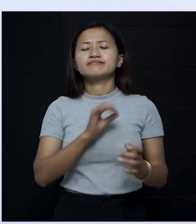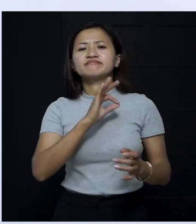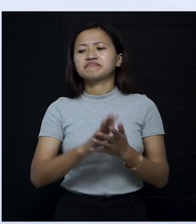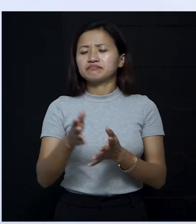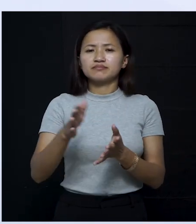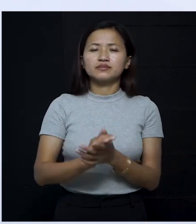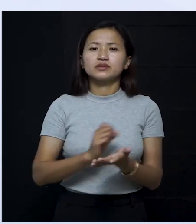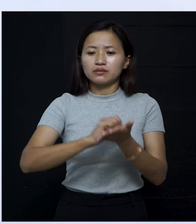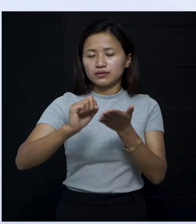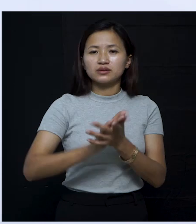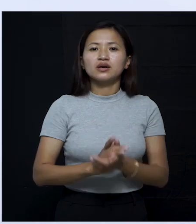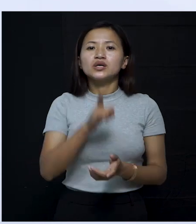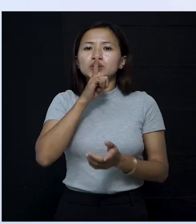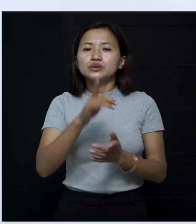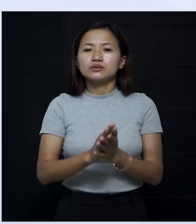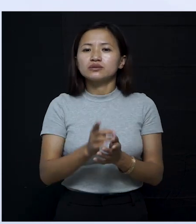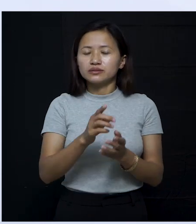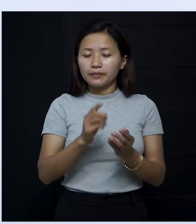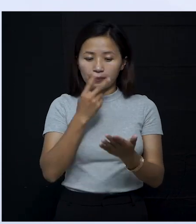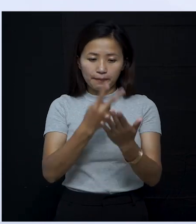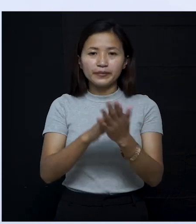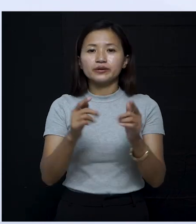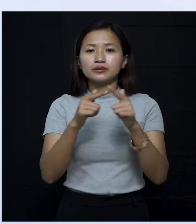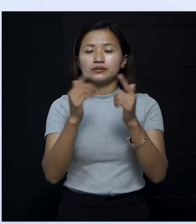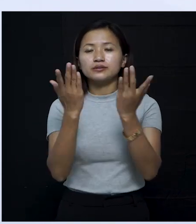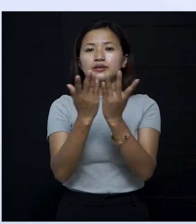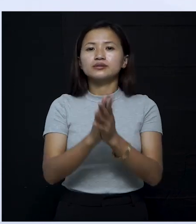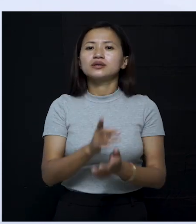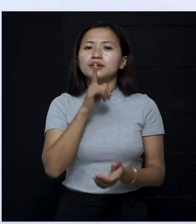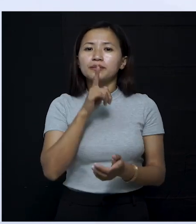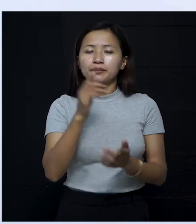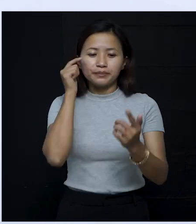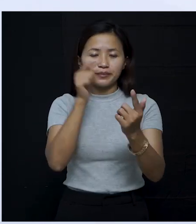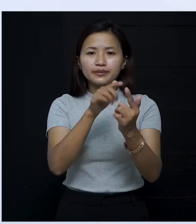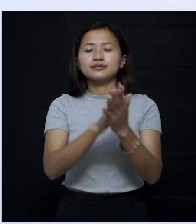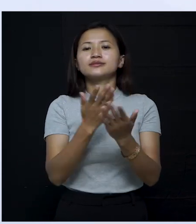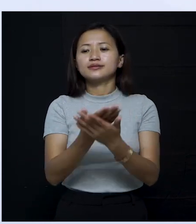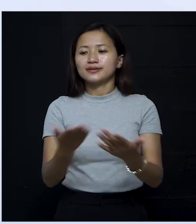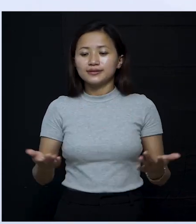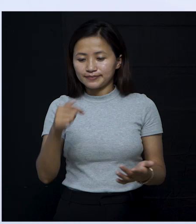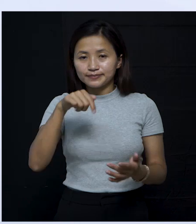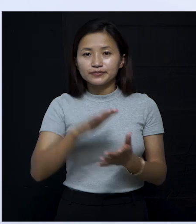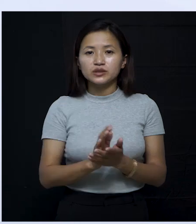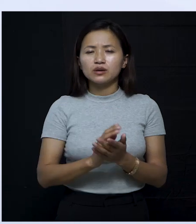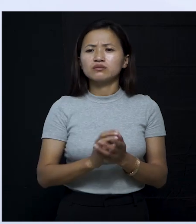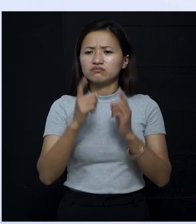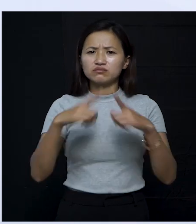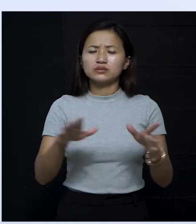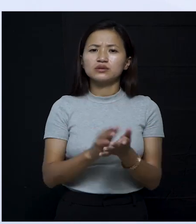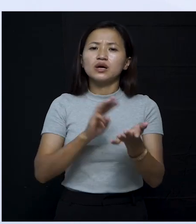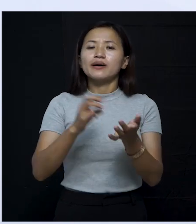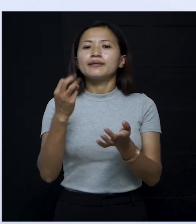to make sure that you look at the text, read the textbook. That is the main thing here, okay? Many of you, you lose out marks because